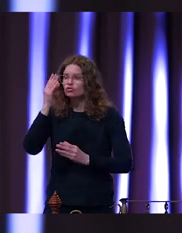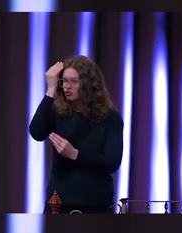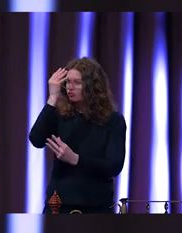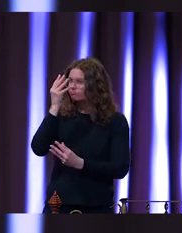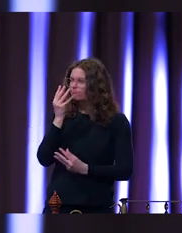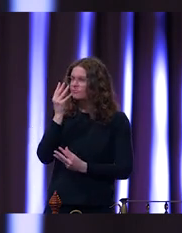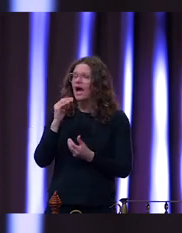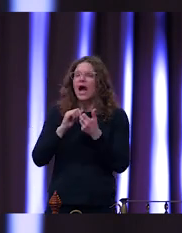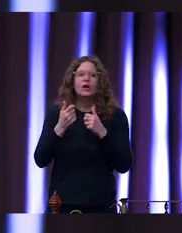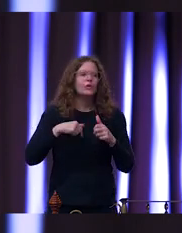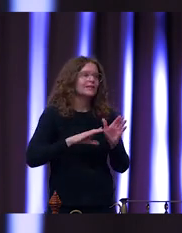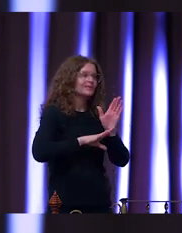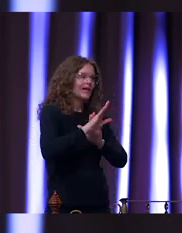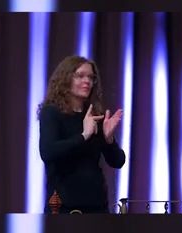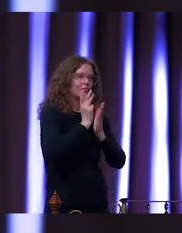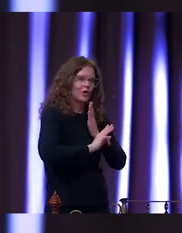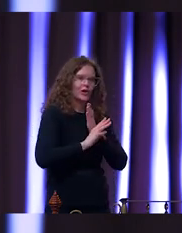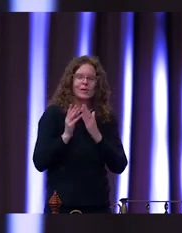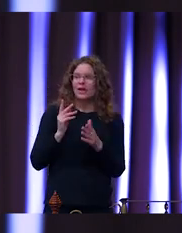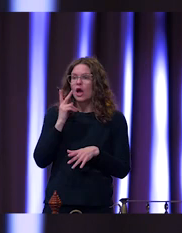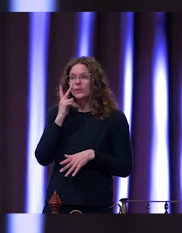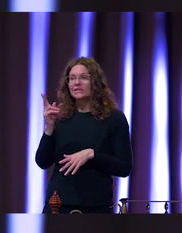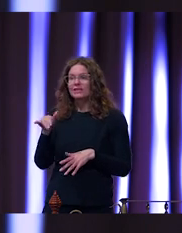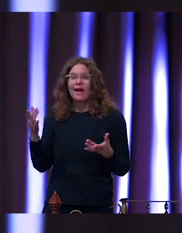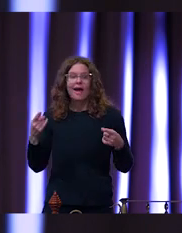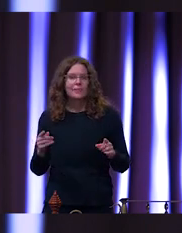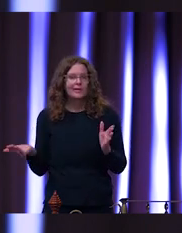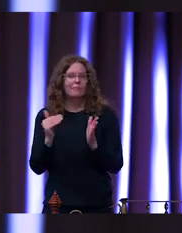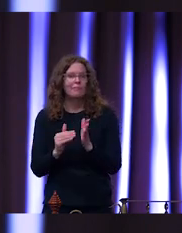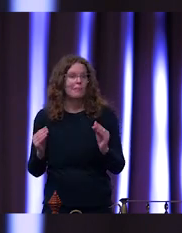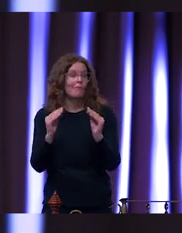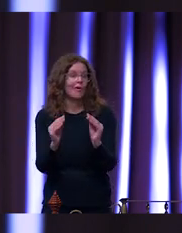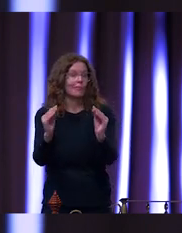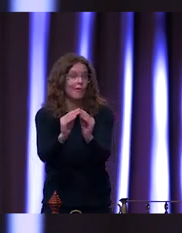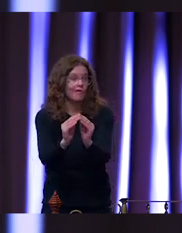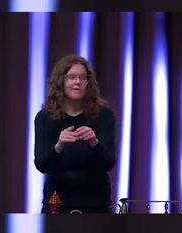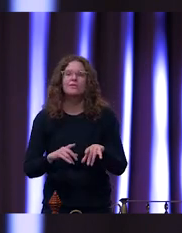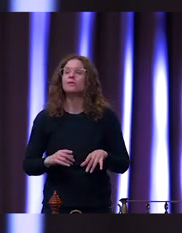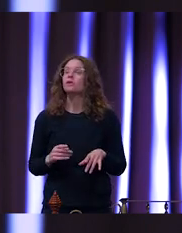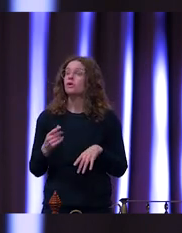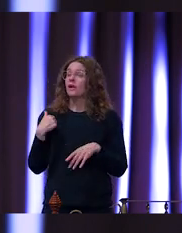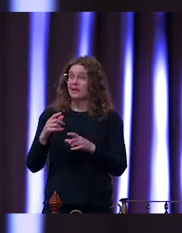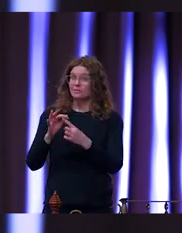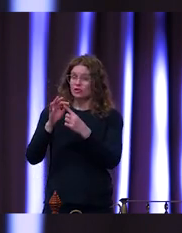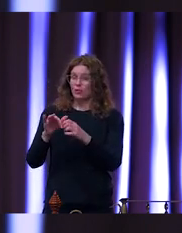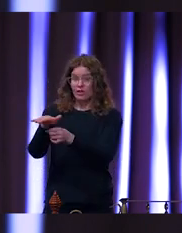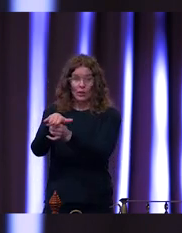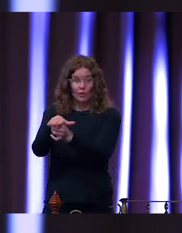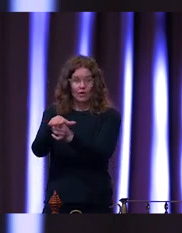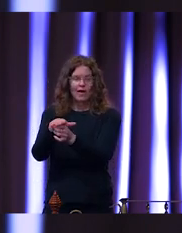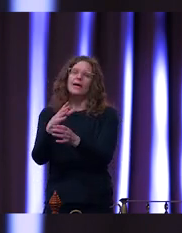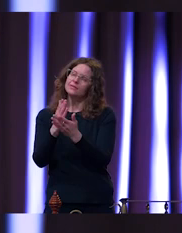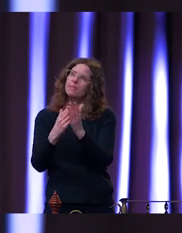program itself. And we're seeing that more and more, I think, with grant makers locally and some outside of that. It's